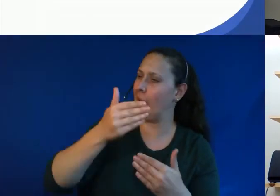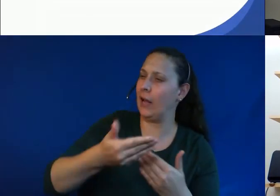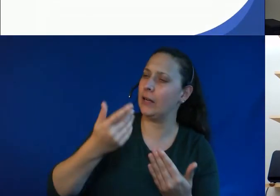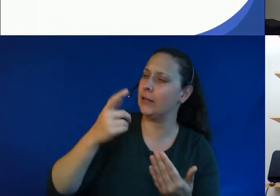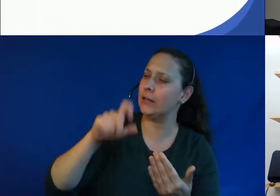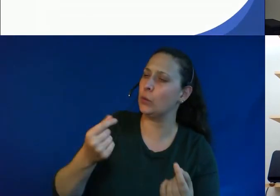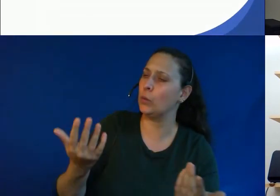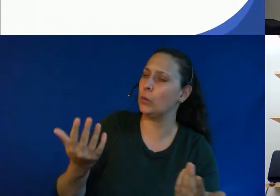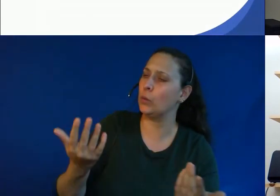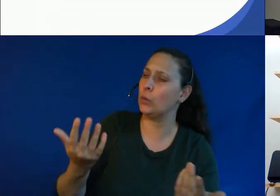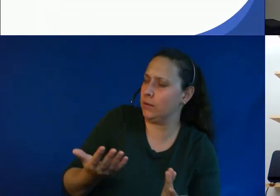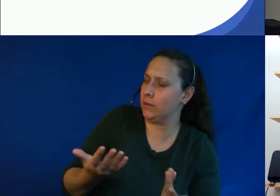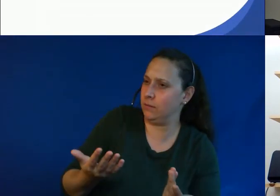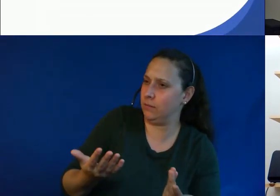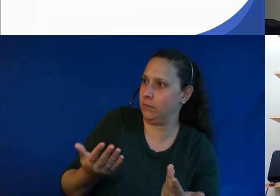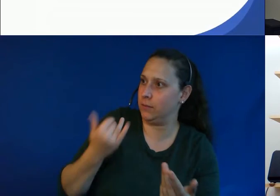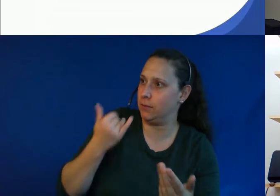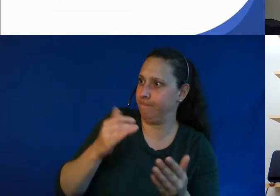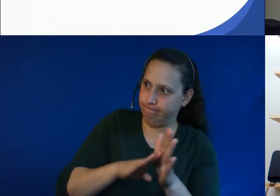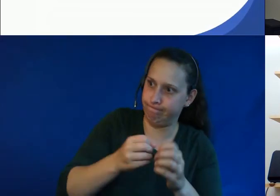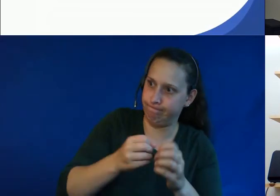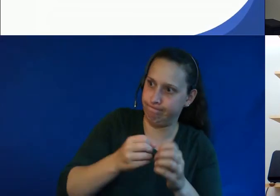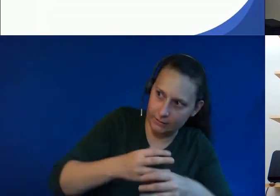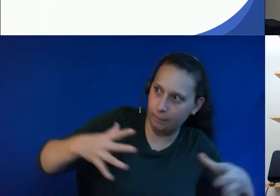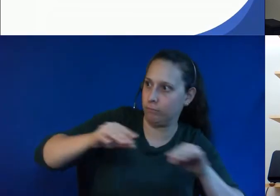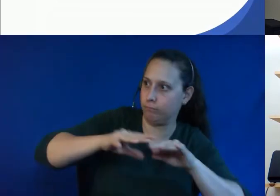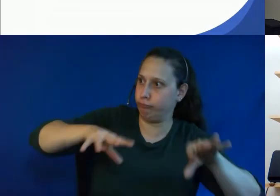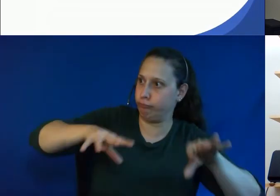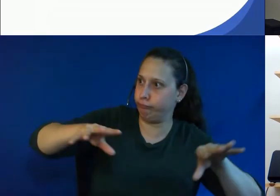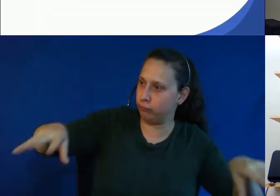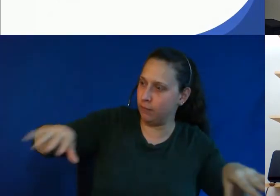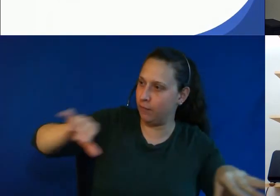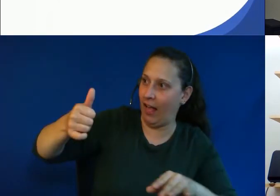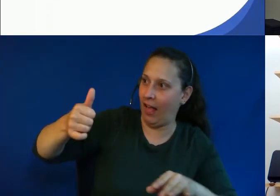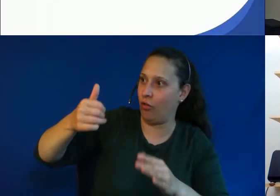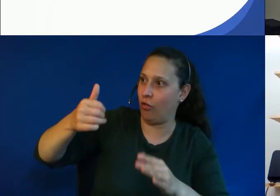of expand this to other ophthalmologists?